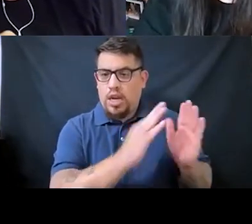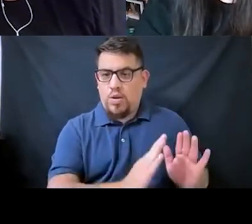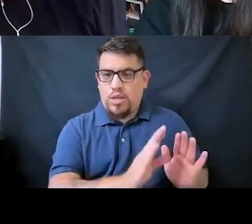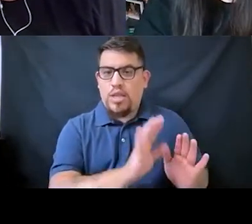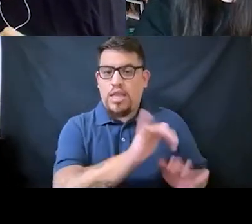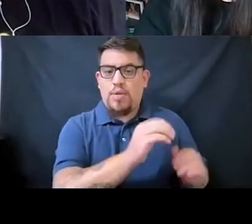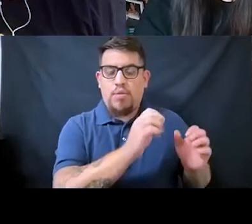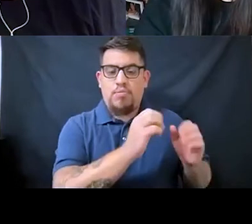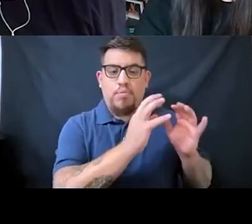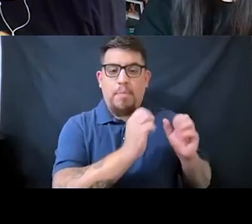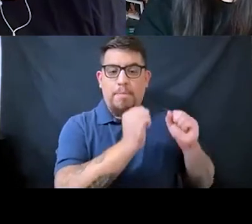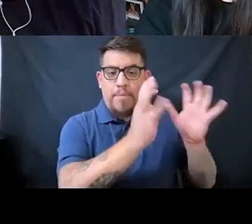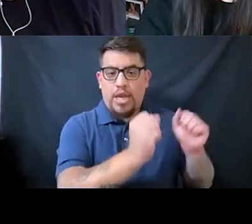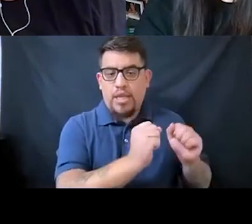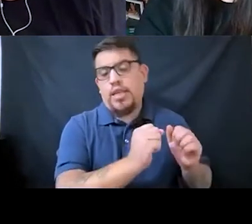amazing experience.